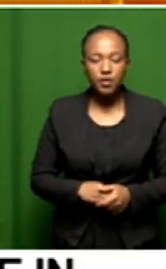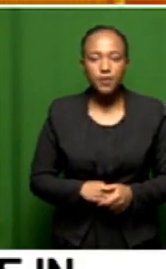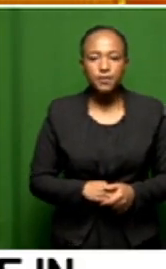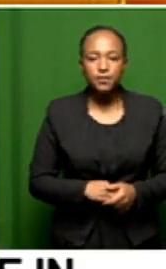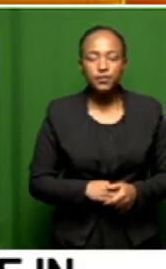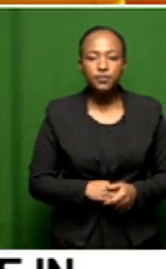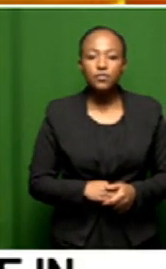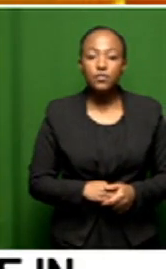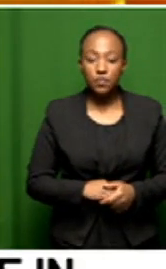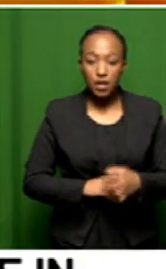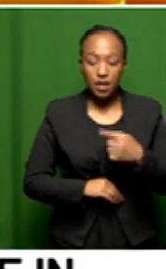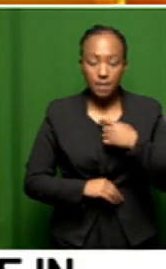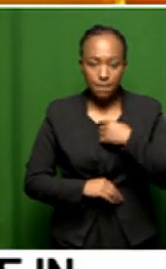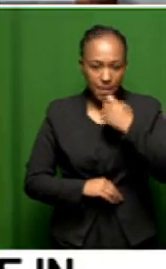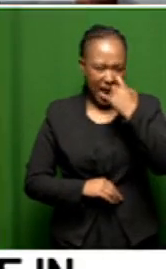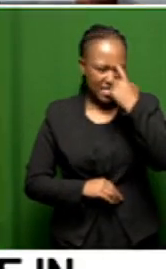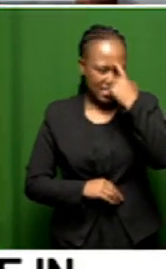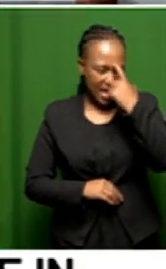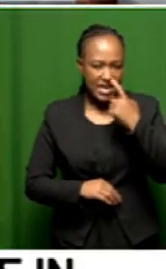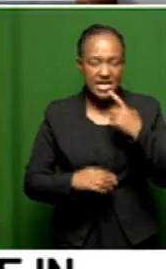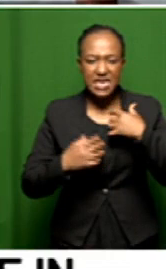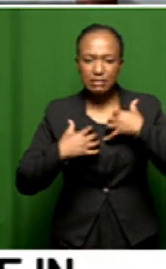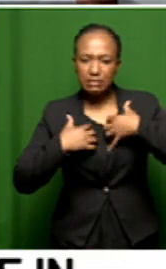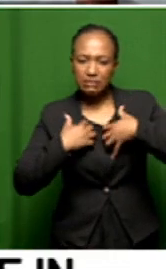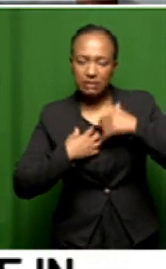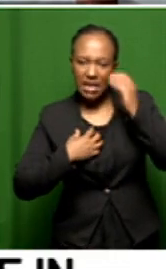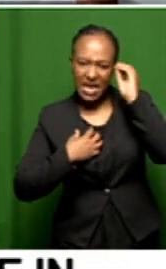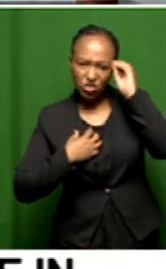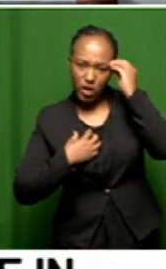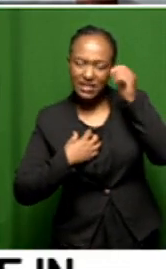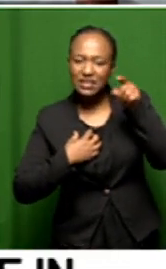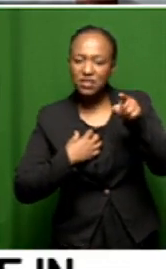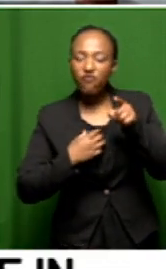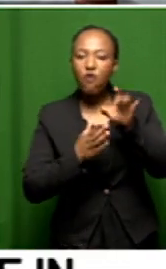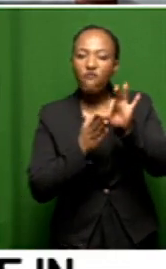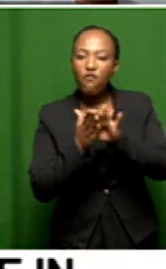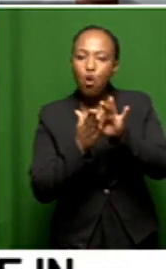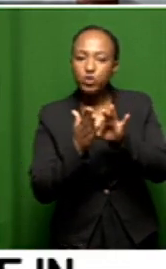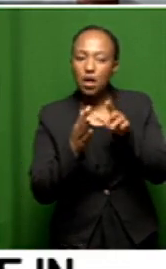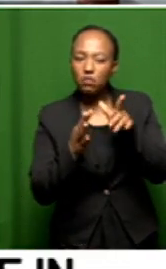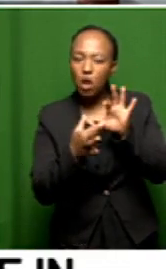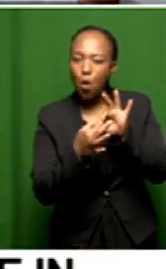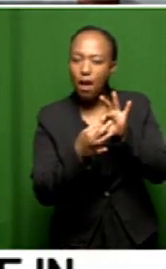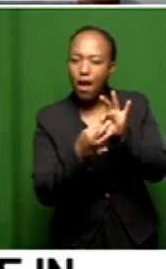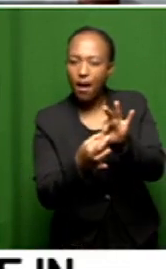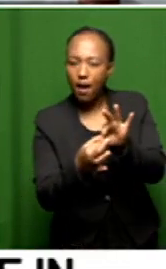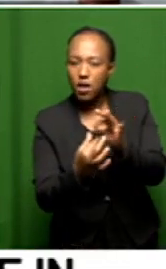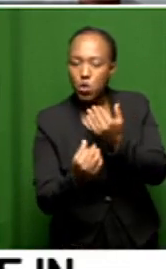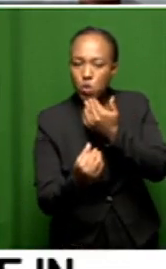I think it is a voter apathy towards who you relate to, because as we can